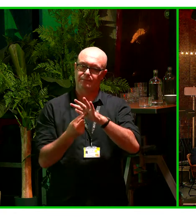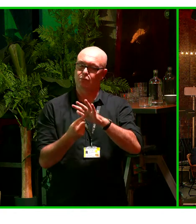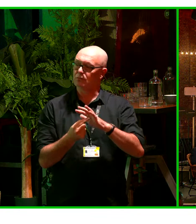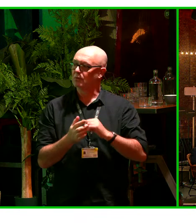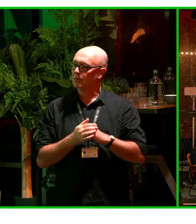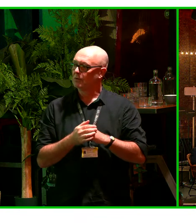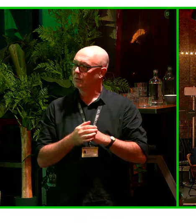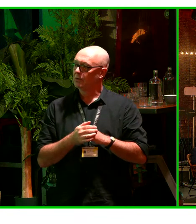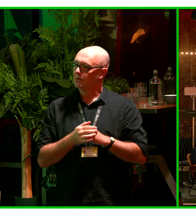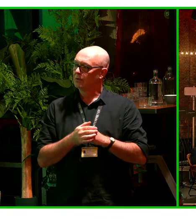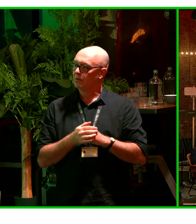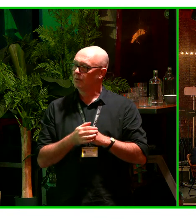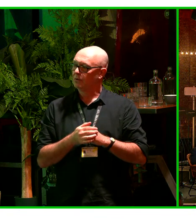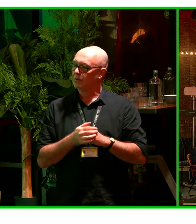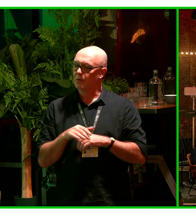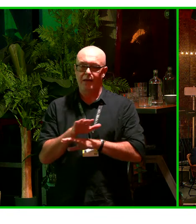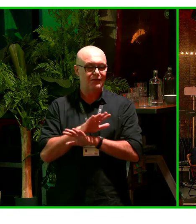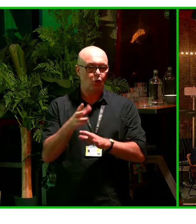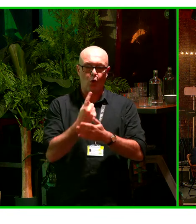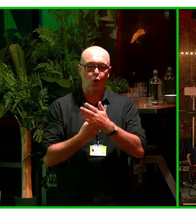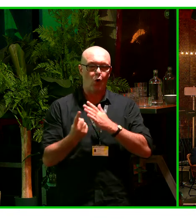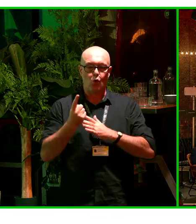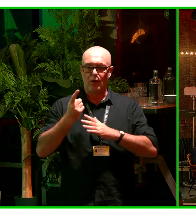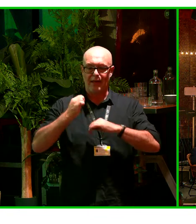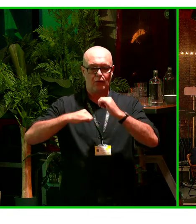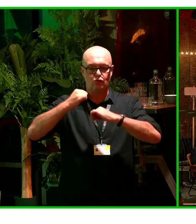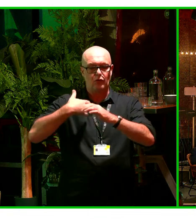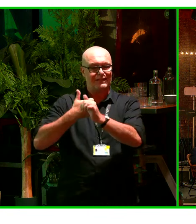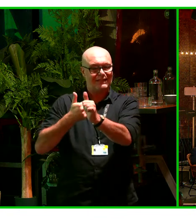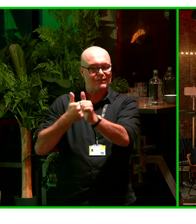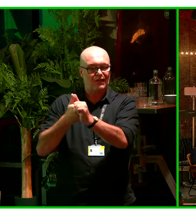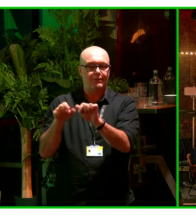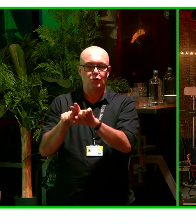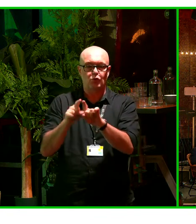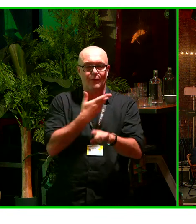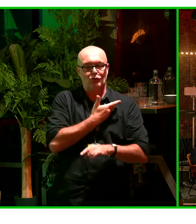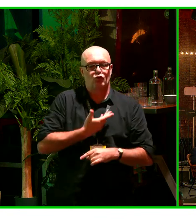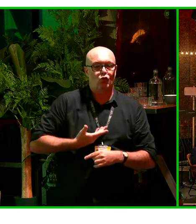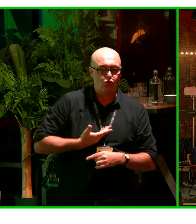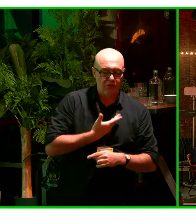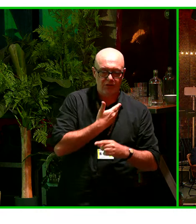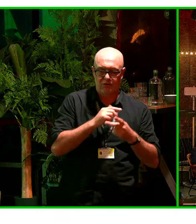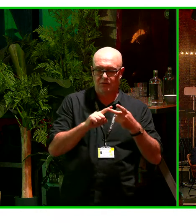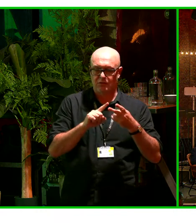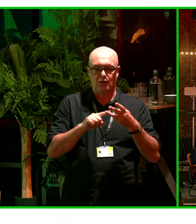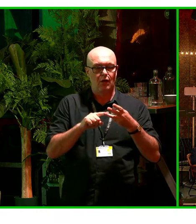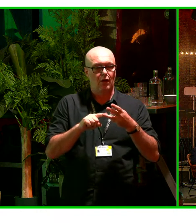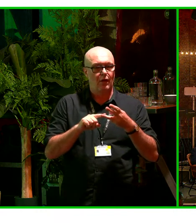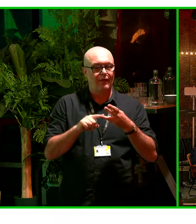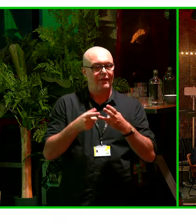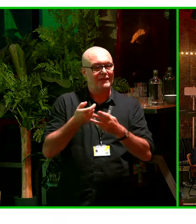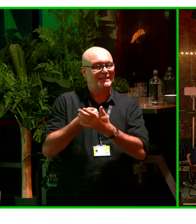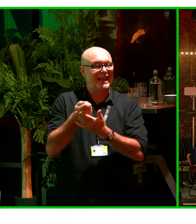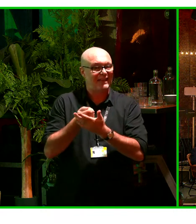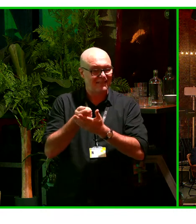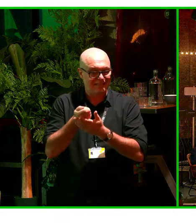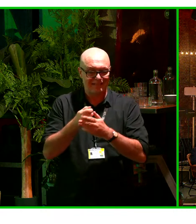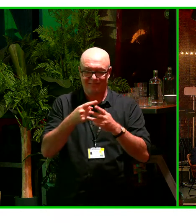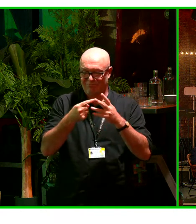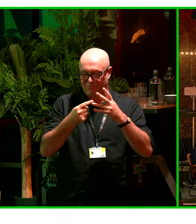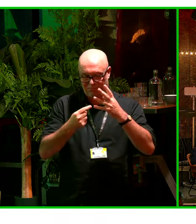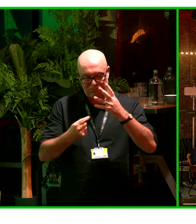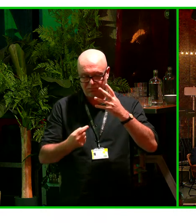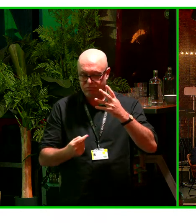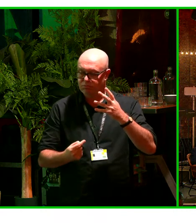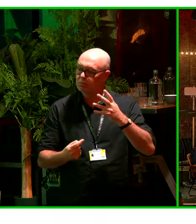everybody. It's not just the construction industry, but it's also the insurers, it's the occupiers, the people that are gonna